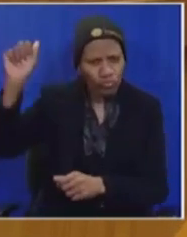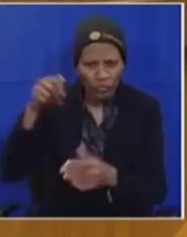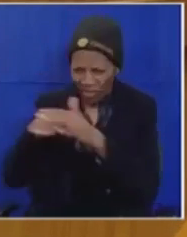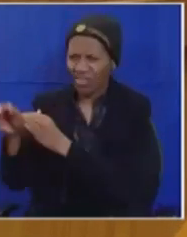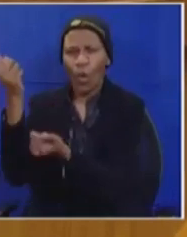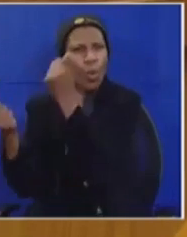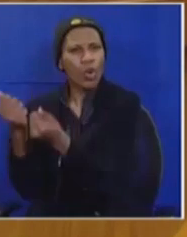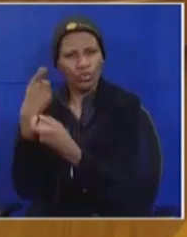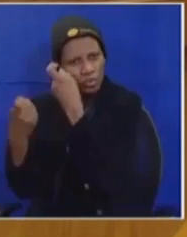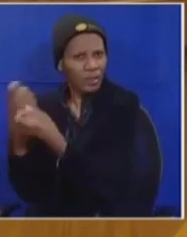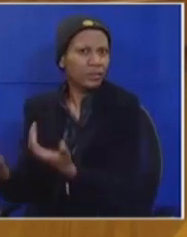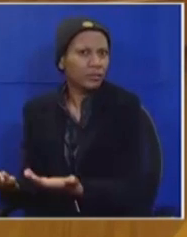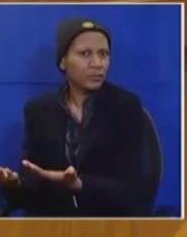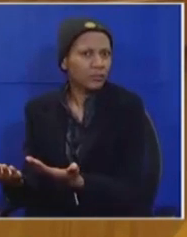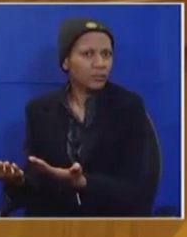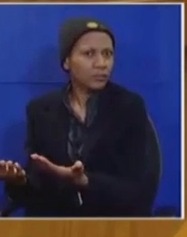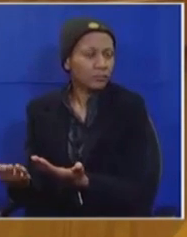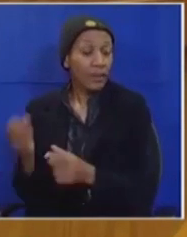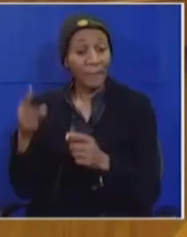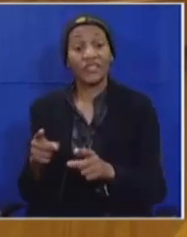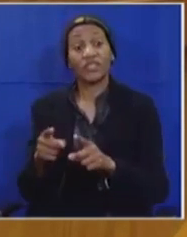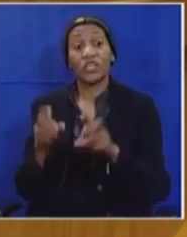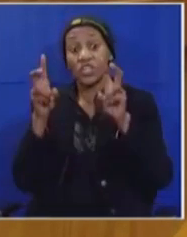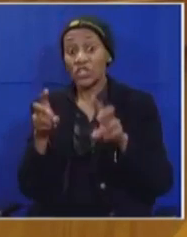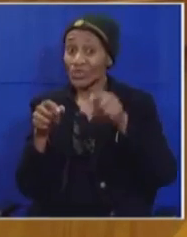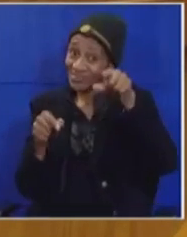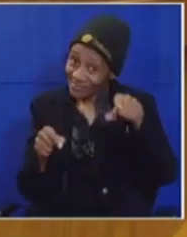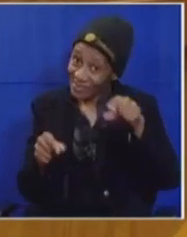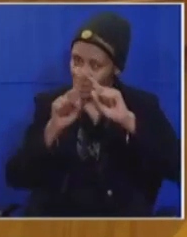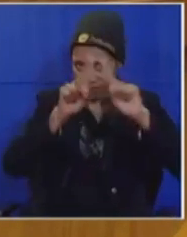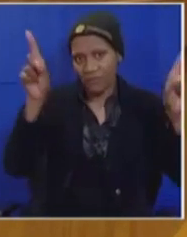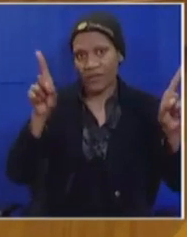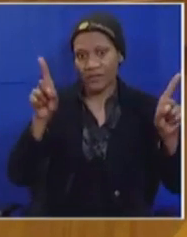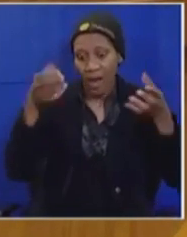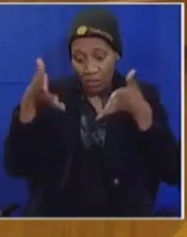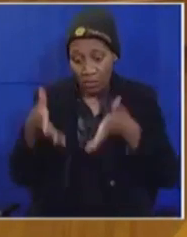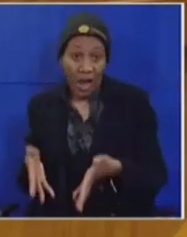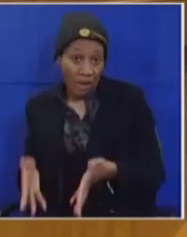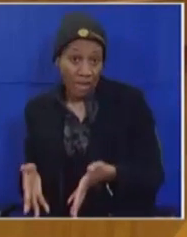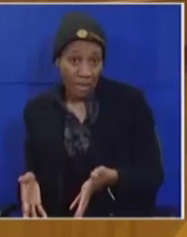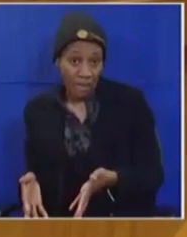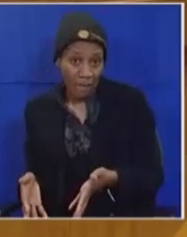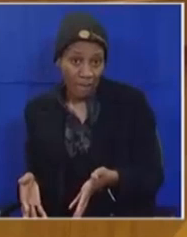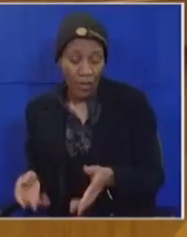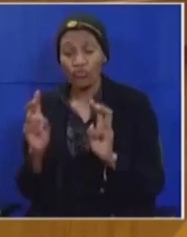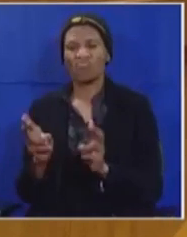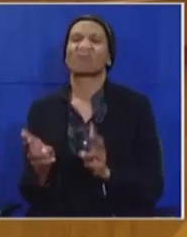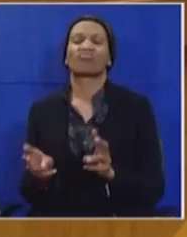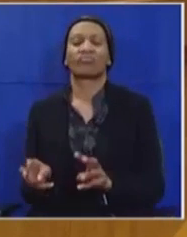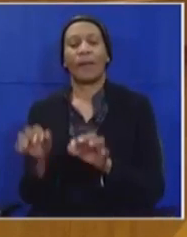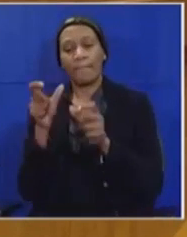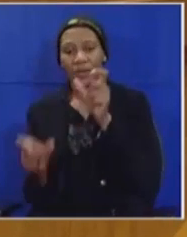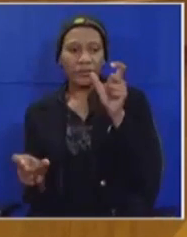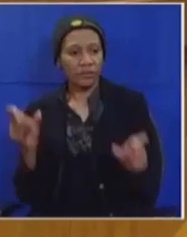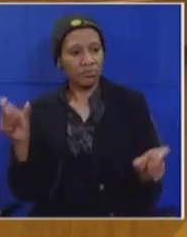court. But that was a different set of circumstances. In this regard, ordinary people want to